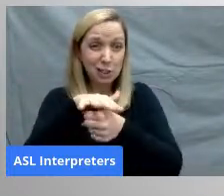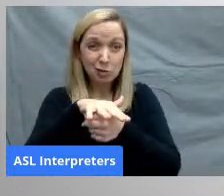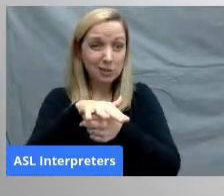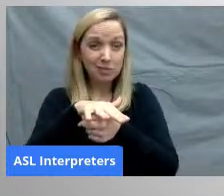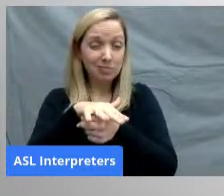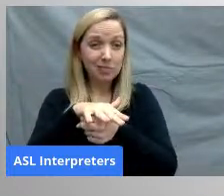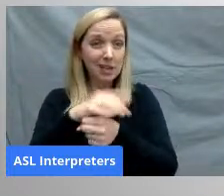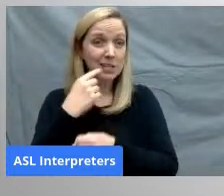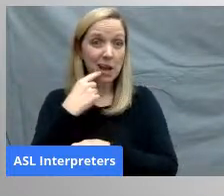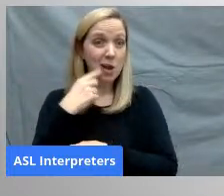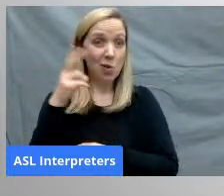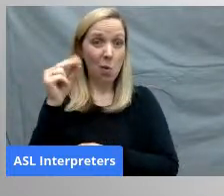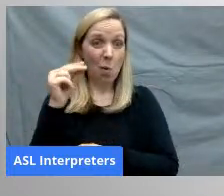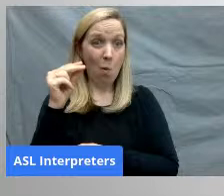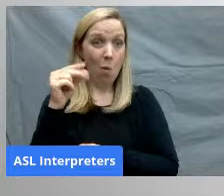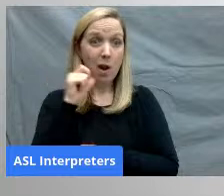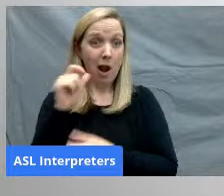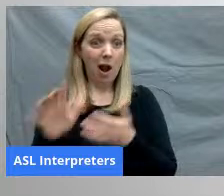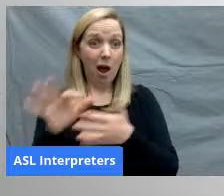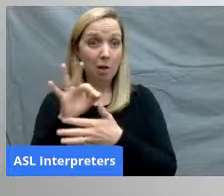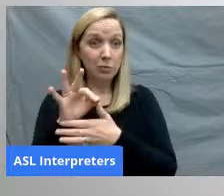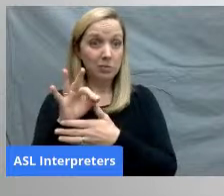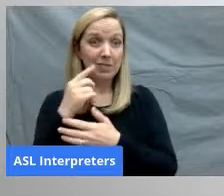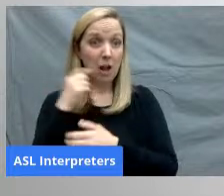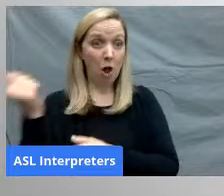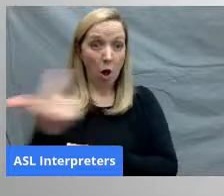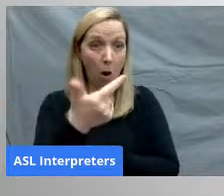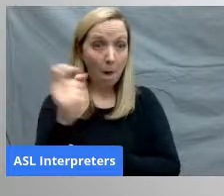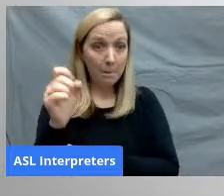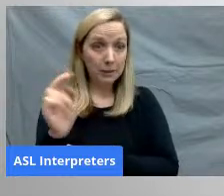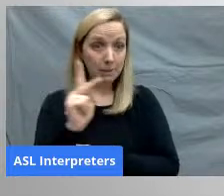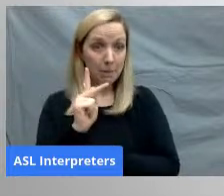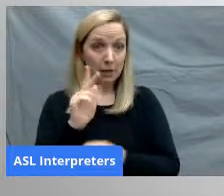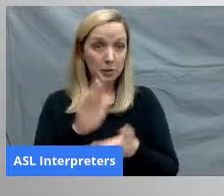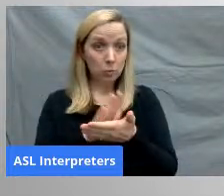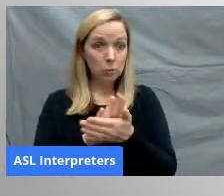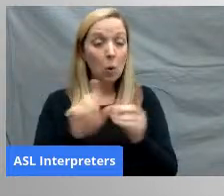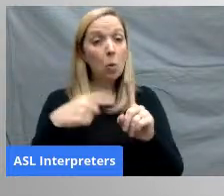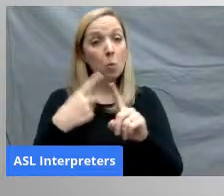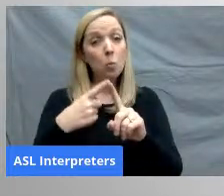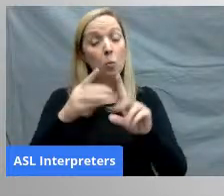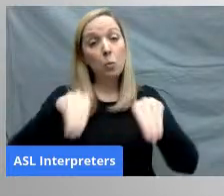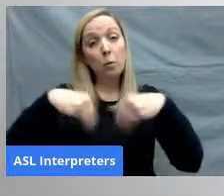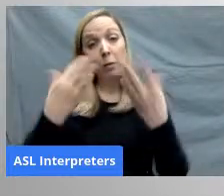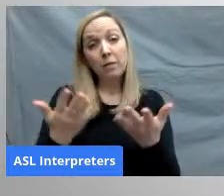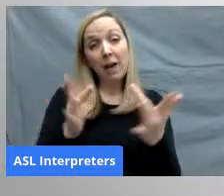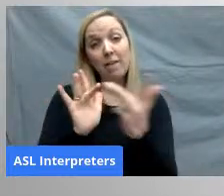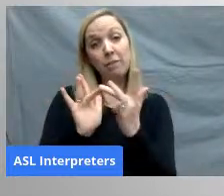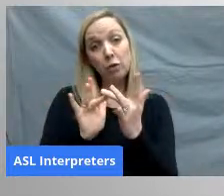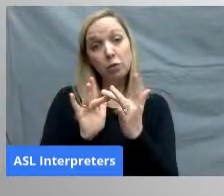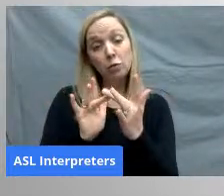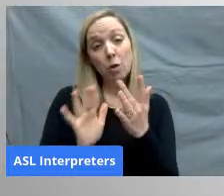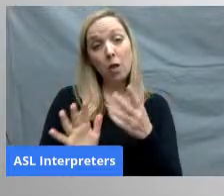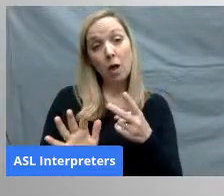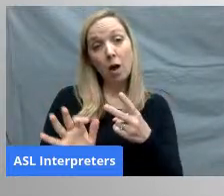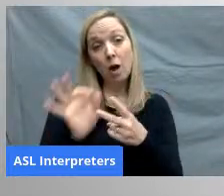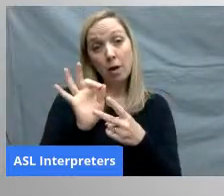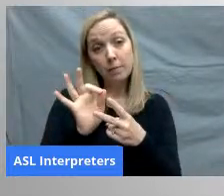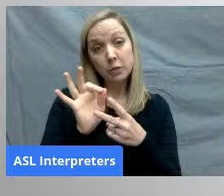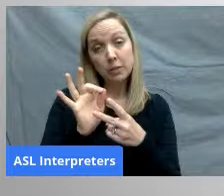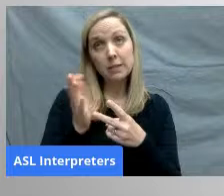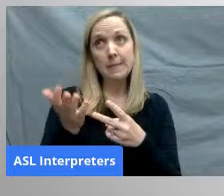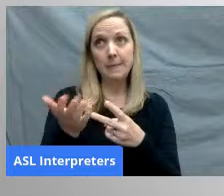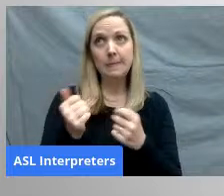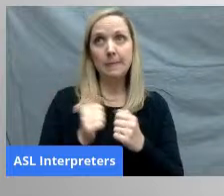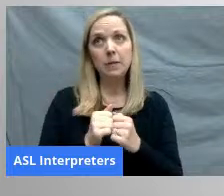school. And so when we offer a virtual option, it then, you need